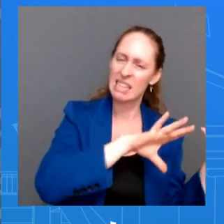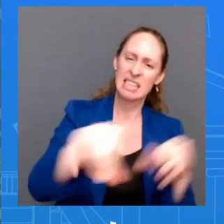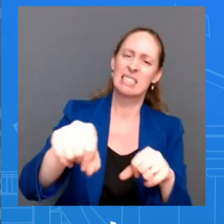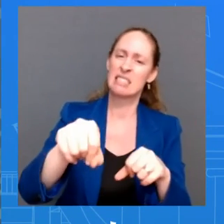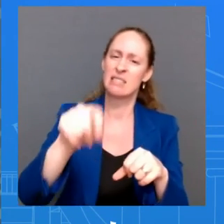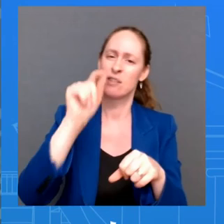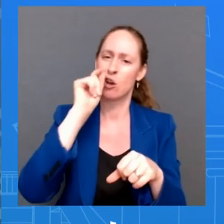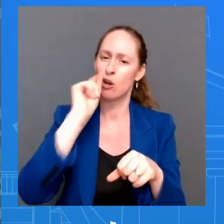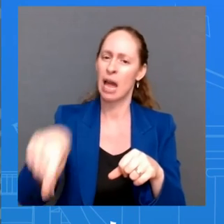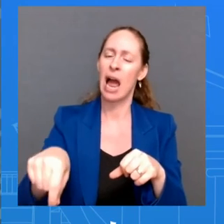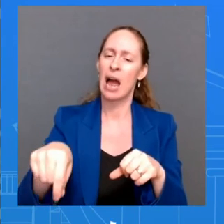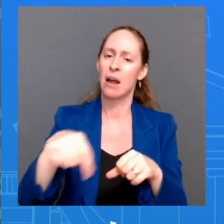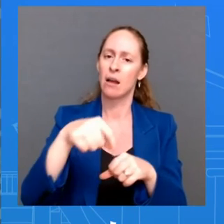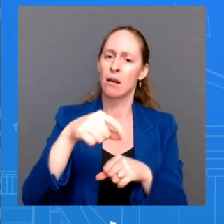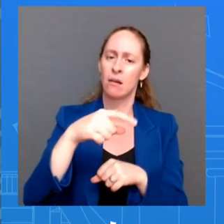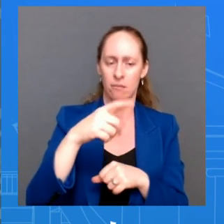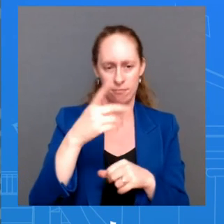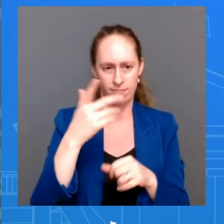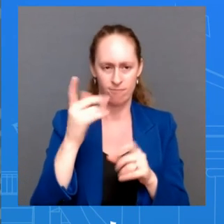is Russia